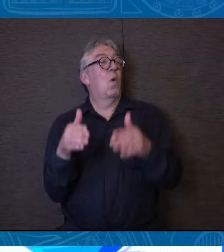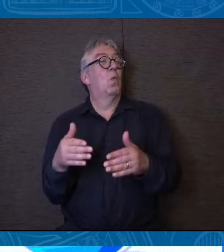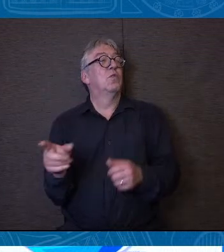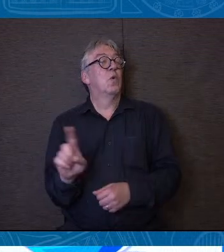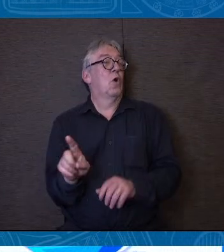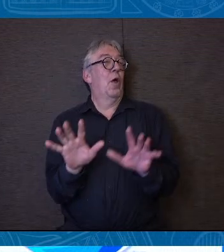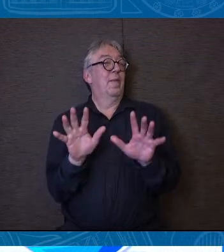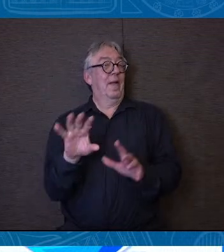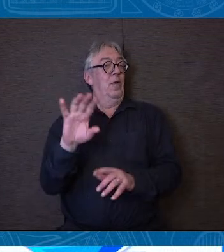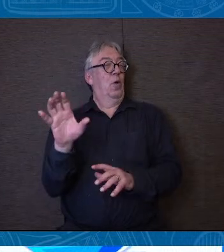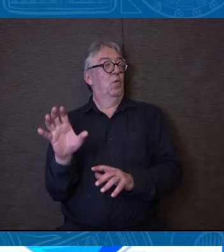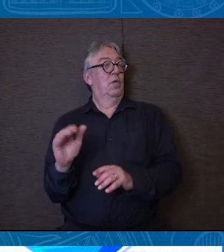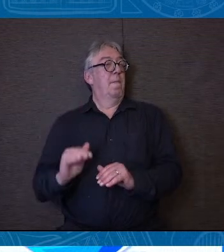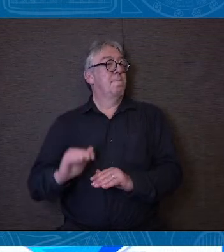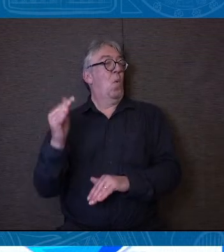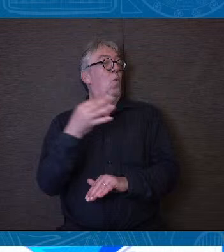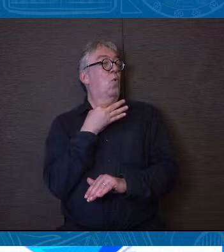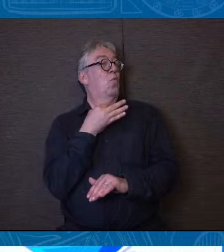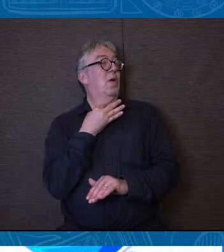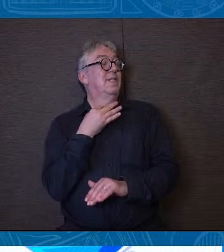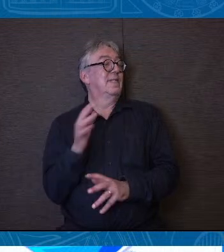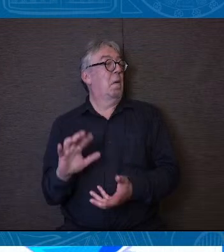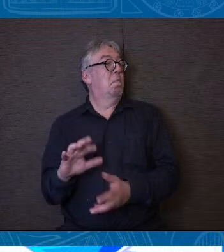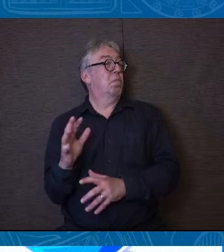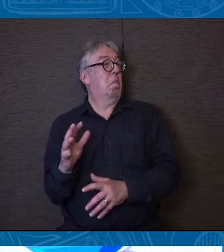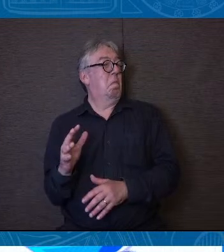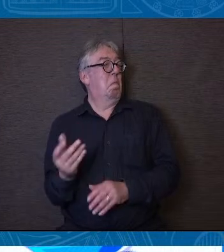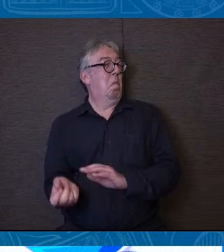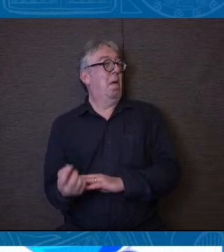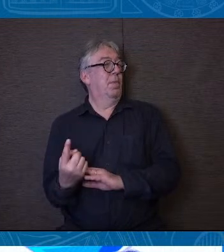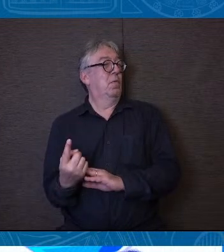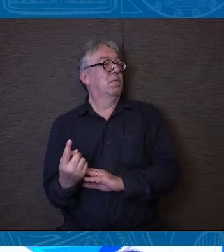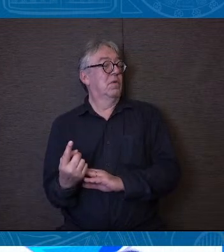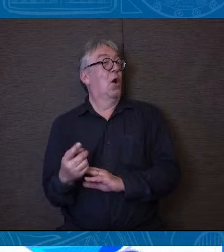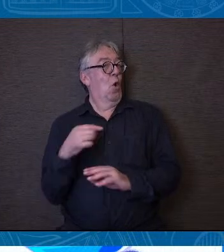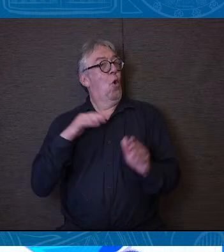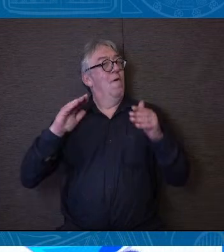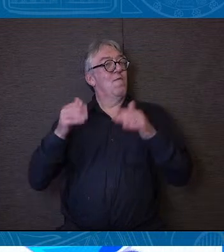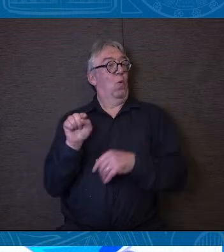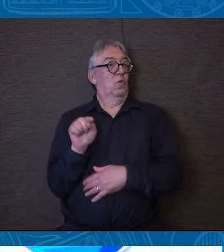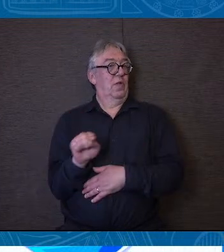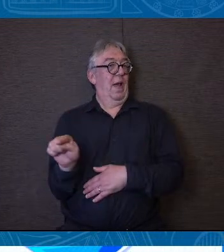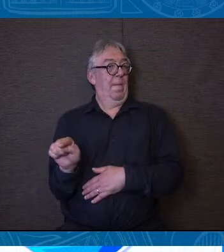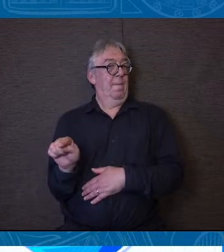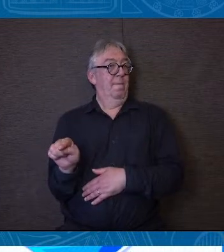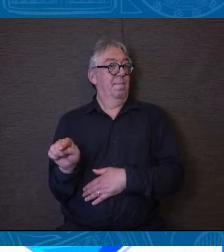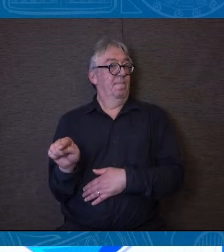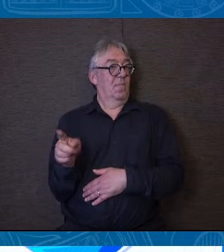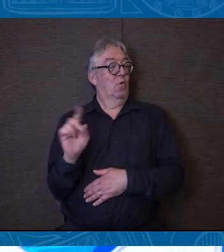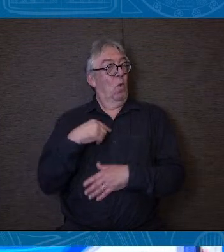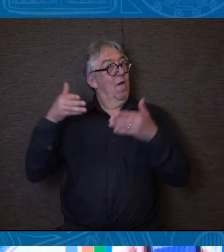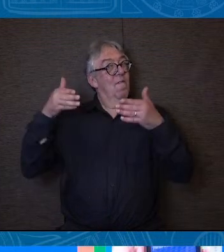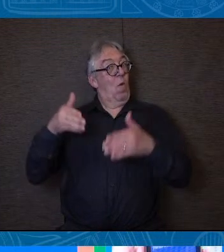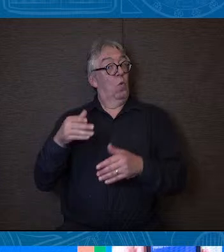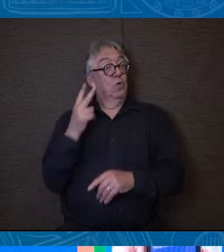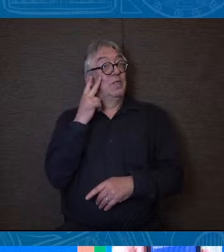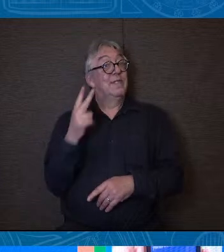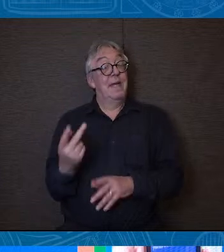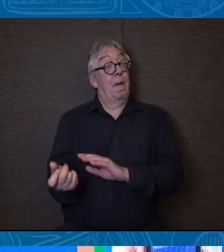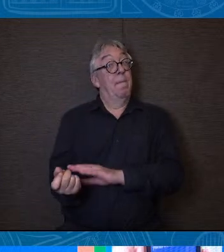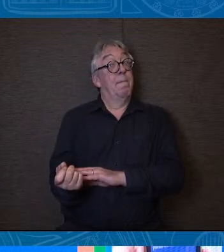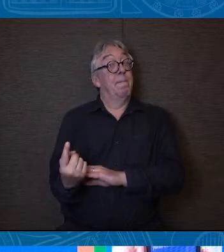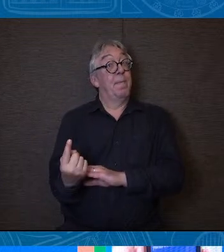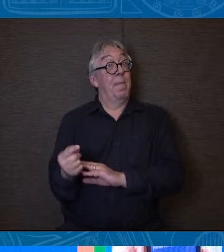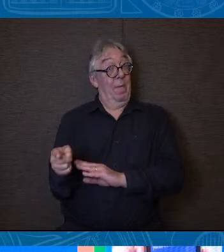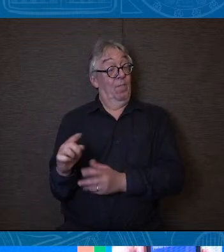the resources that are available could be deployed by exactly pointing out the disruptions where they are.